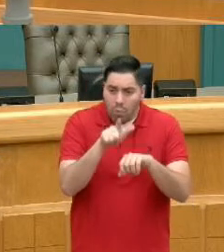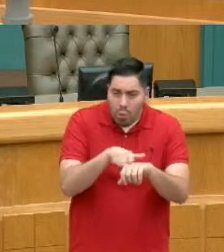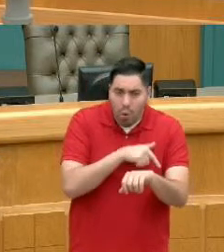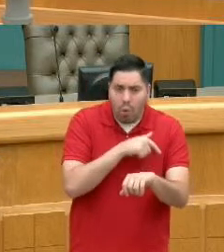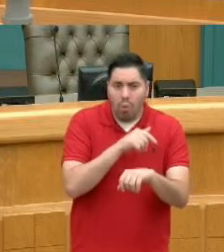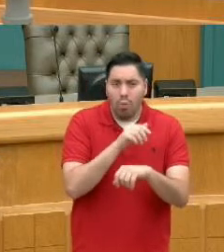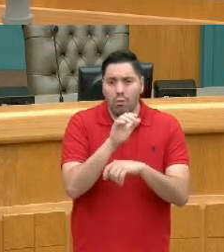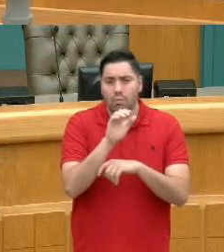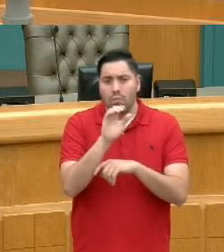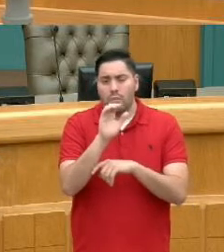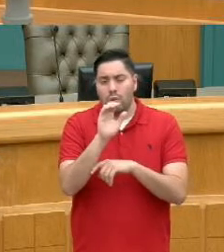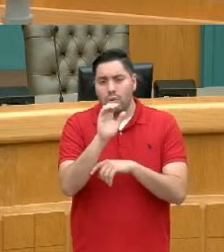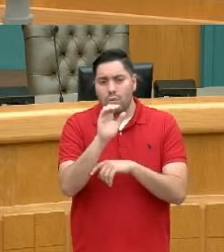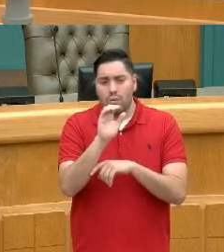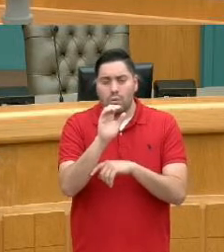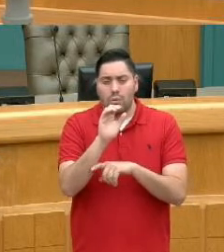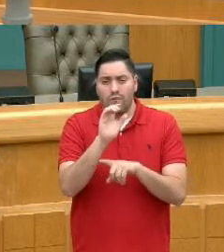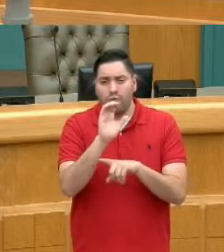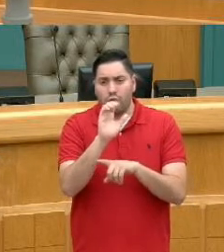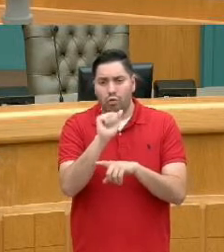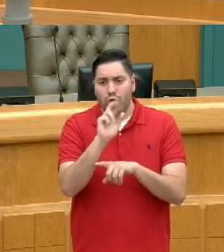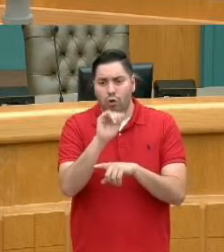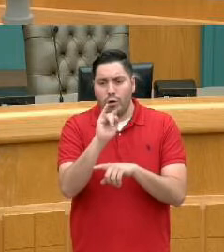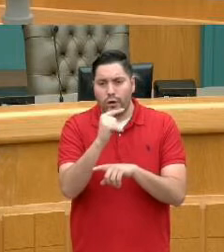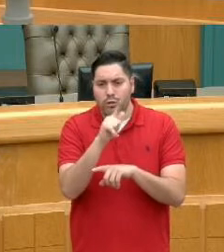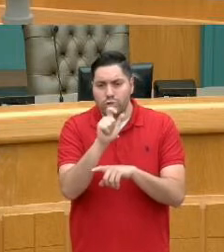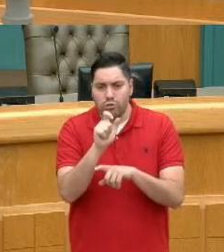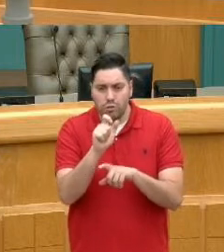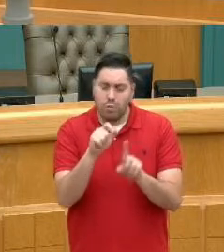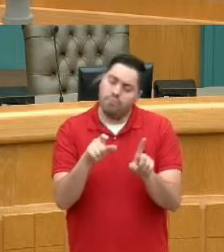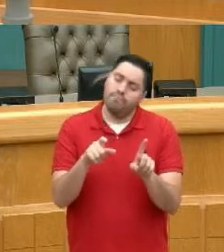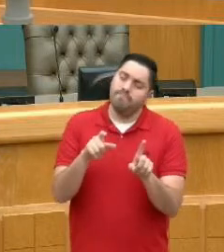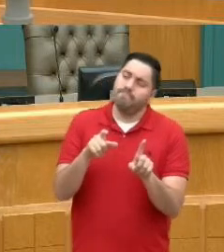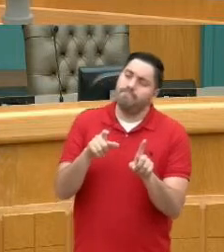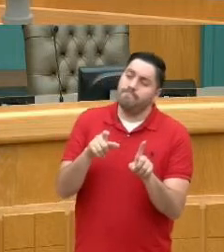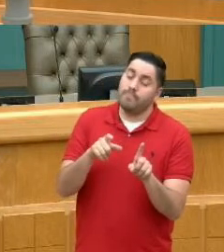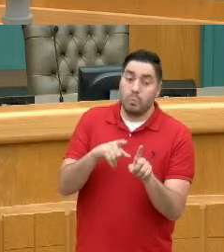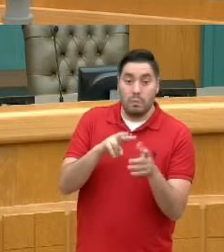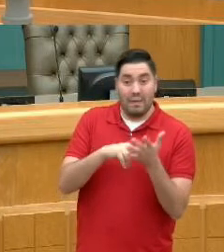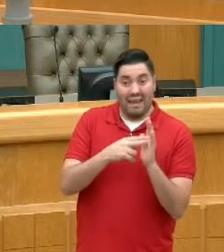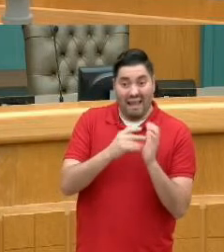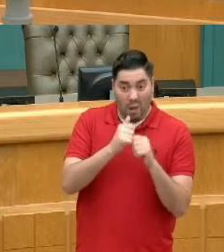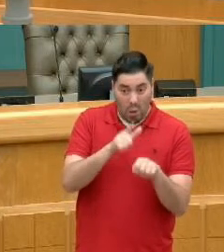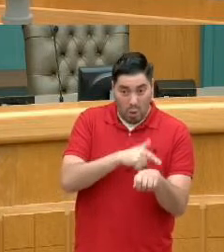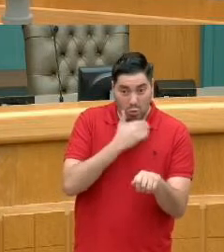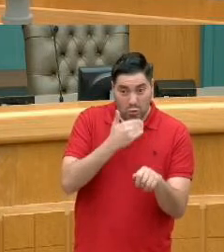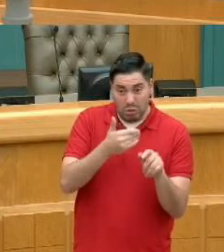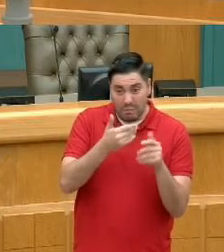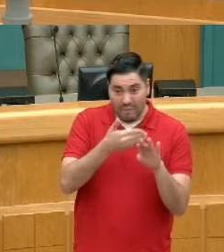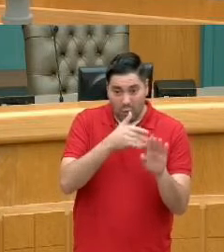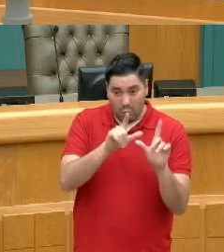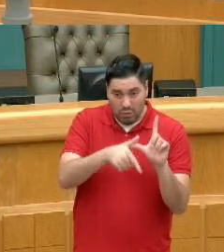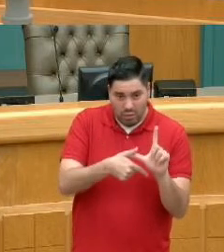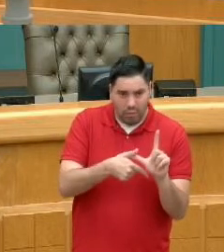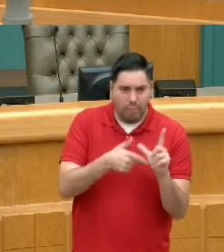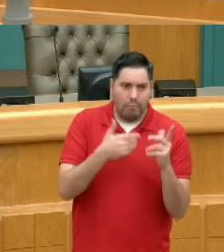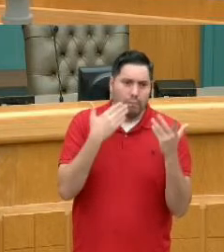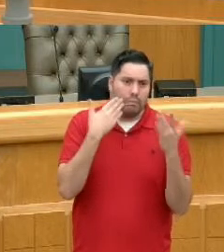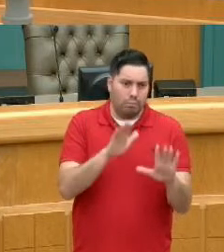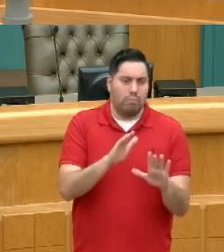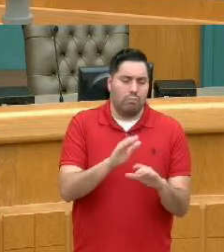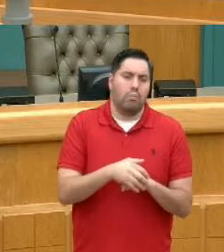like the shelf life for those. I'm not certain on the shelf life for the cartridges. I know that we go through them very